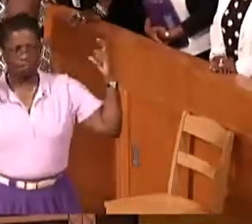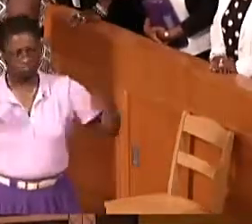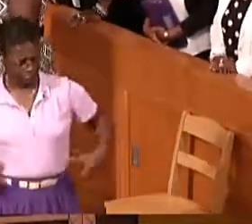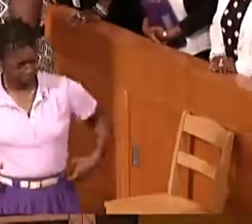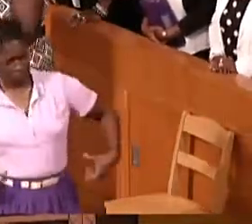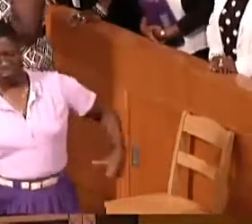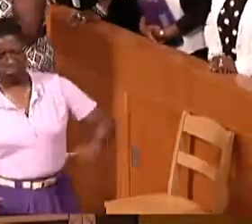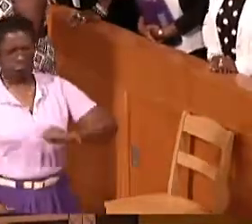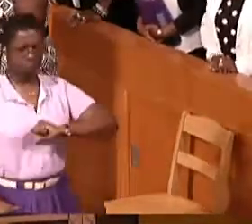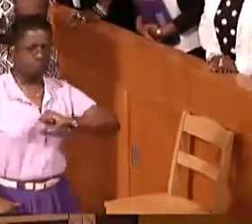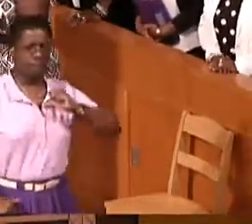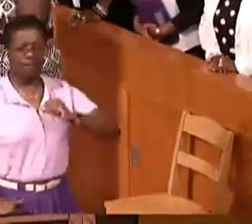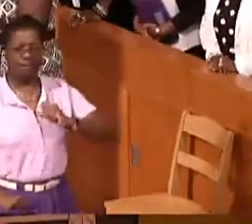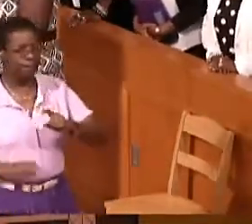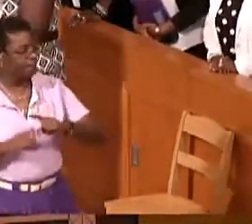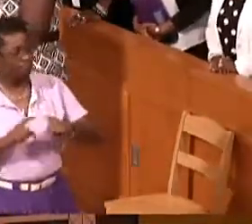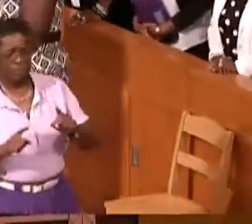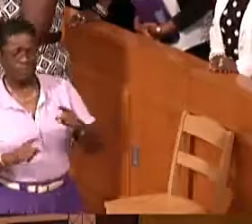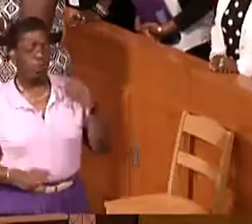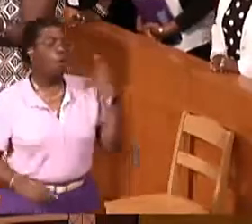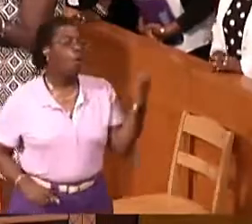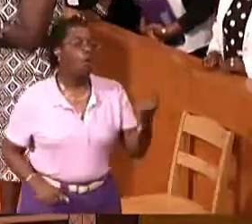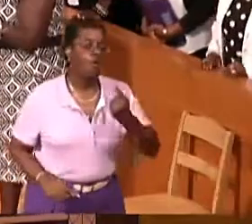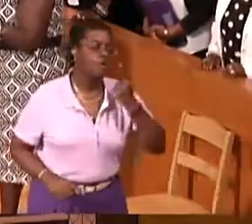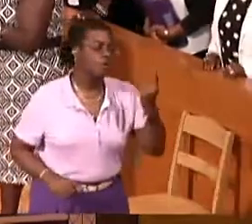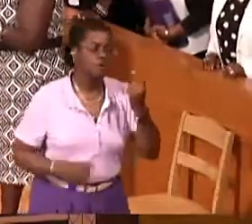to the end that somebody might be saved.